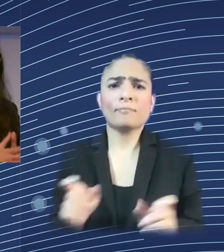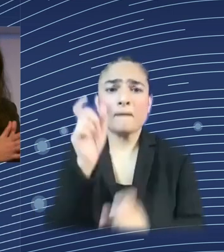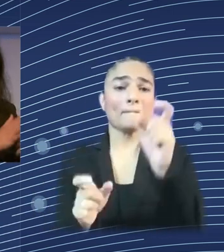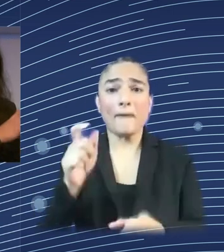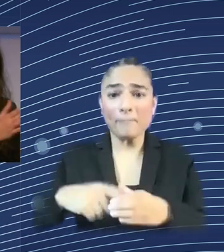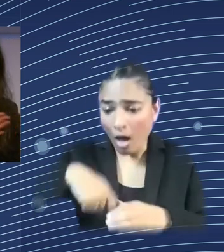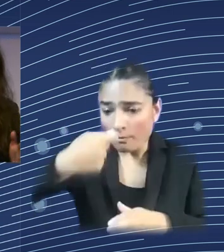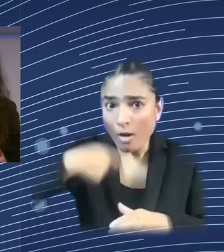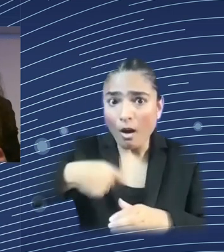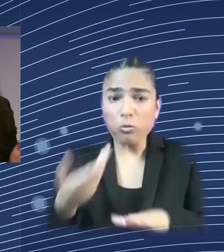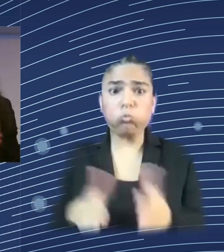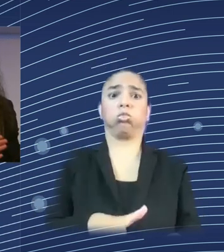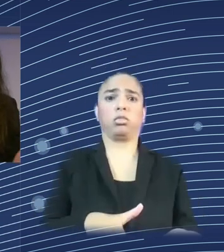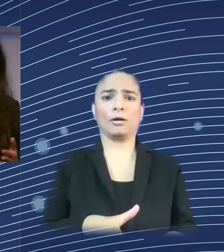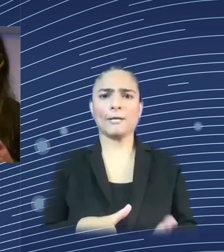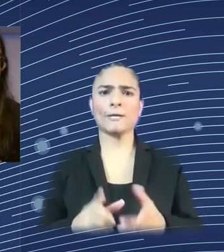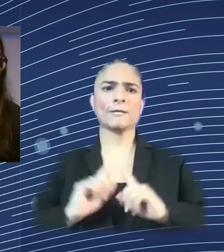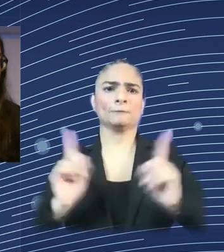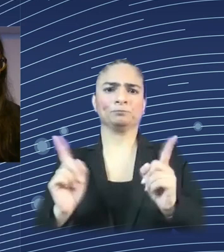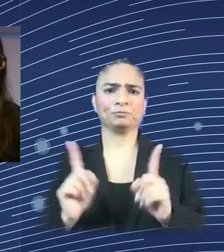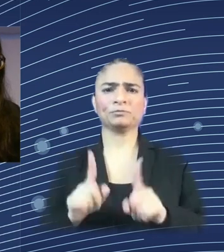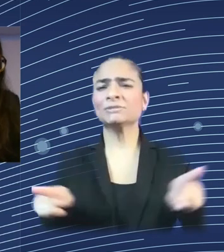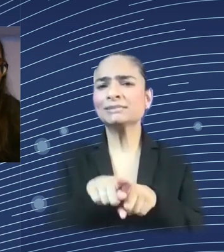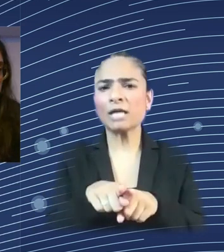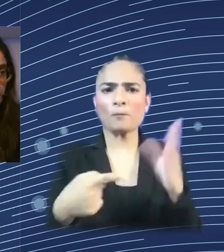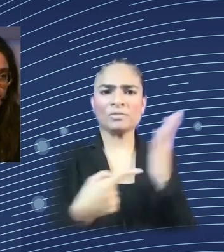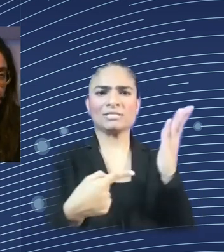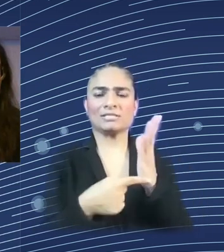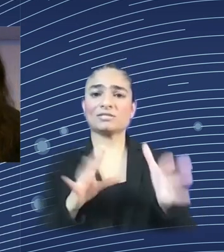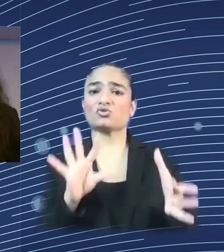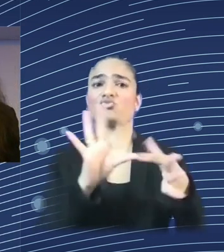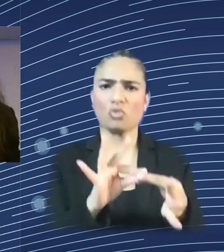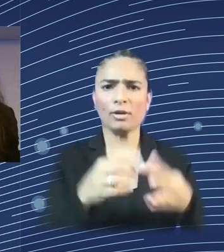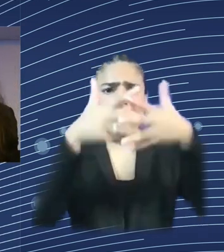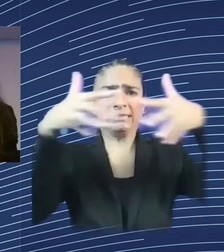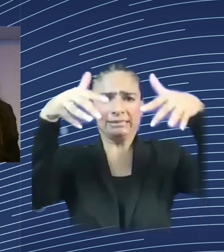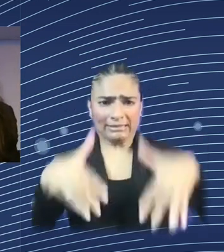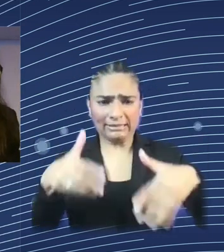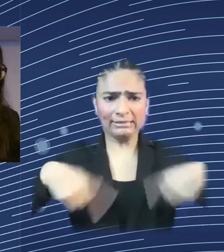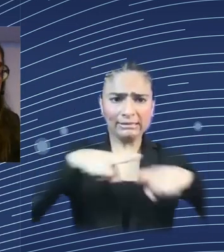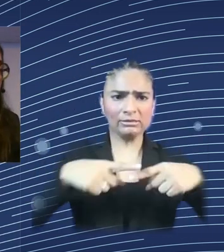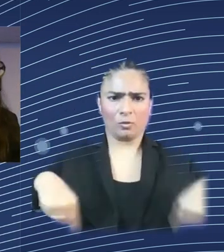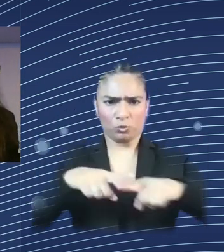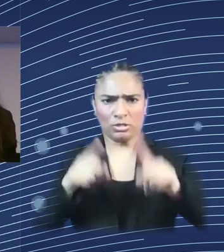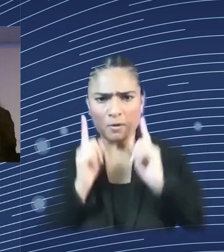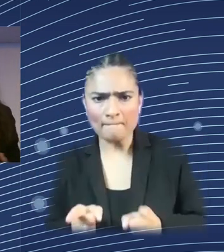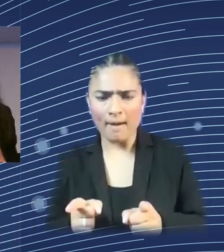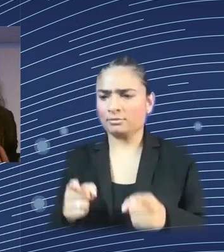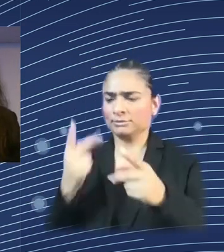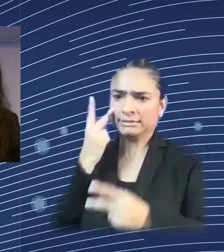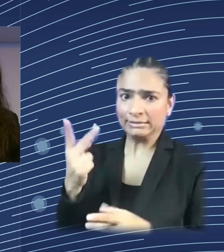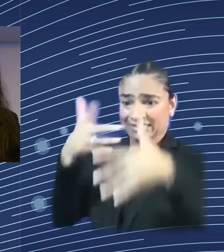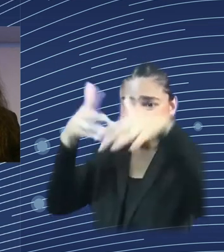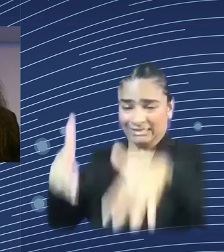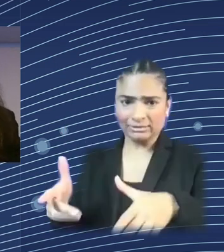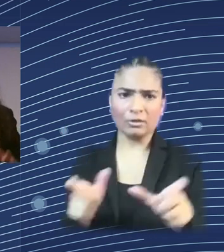grantees that we to protect the yogurt and to make sure that it is good for people, we don't have it right now with technology. So Ethicas has